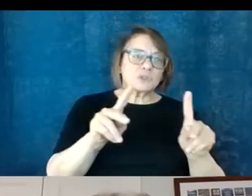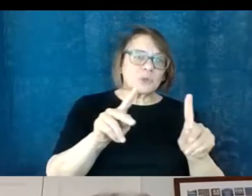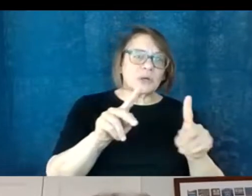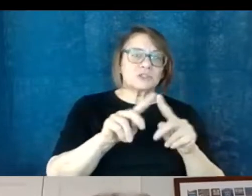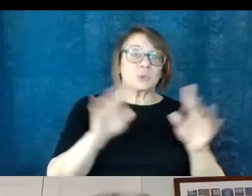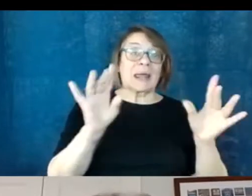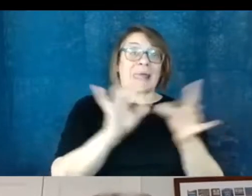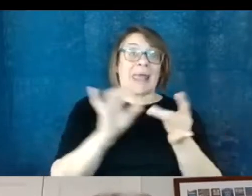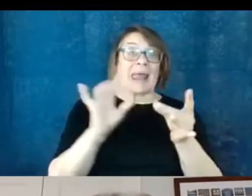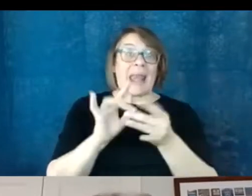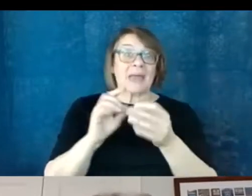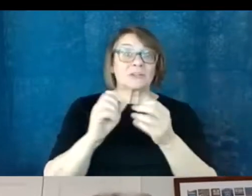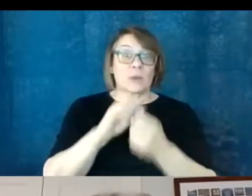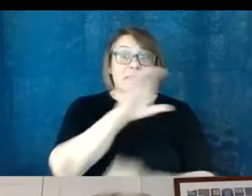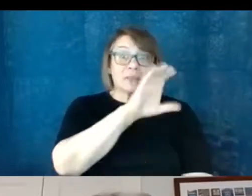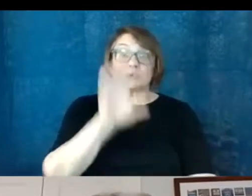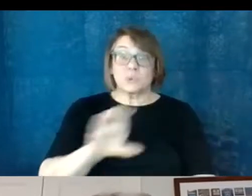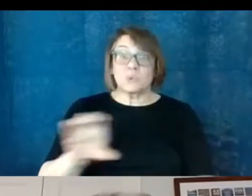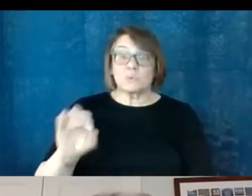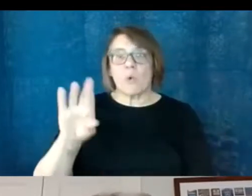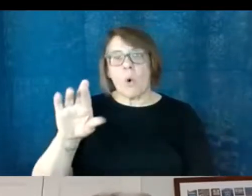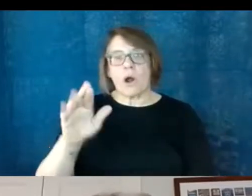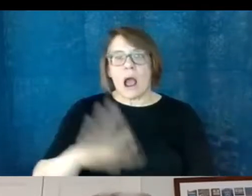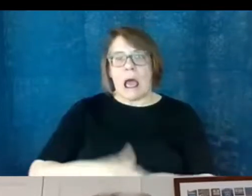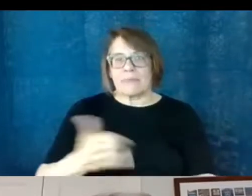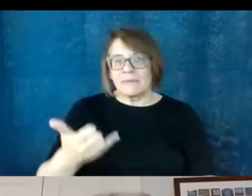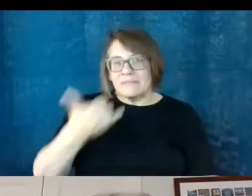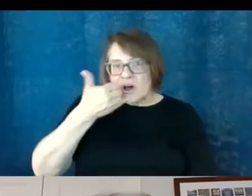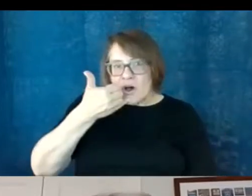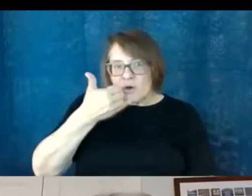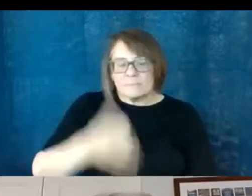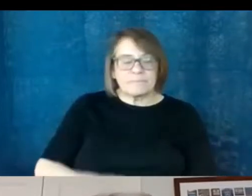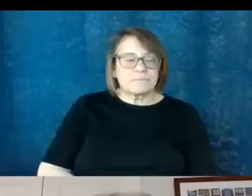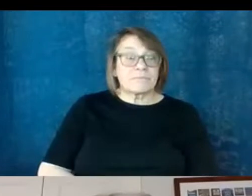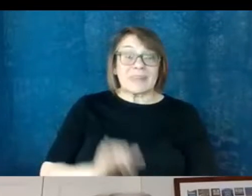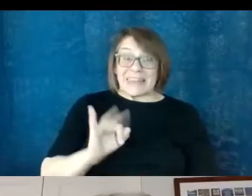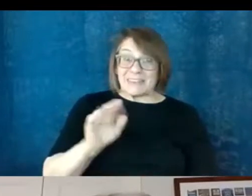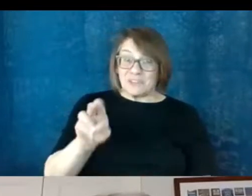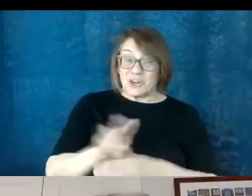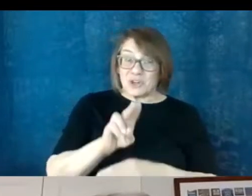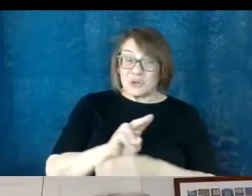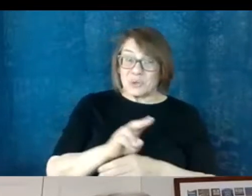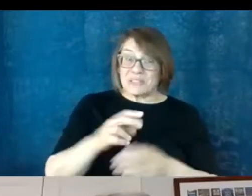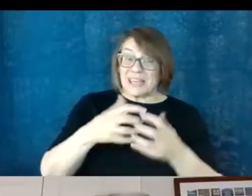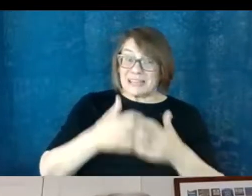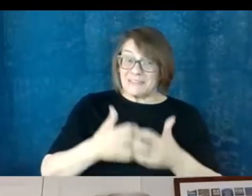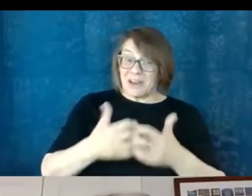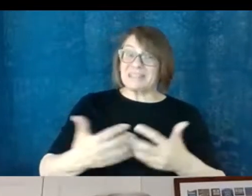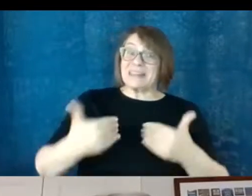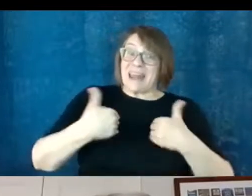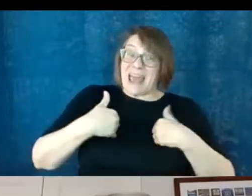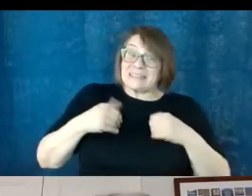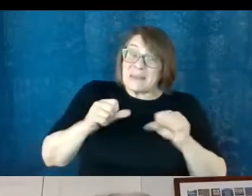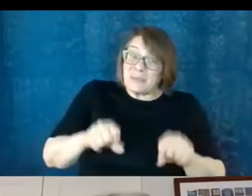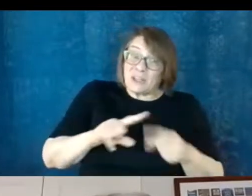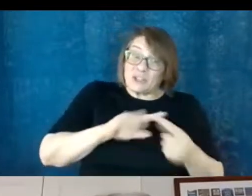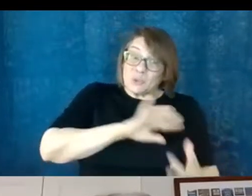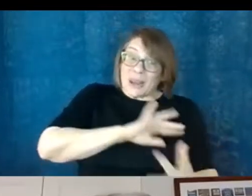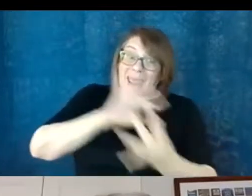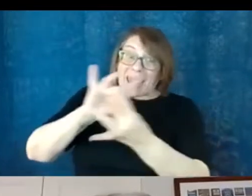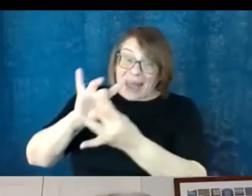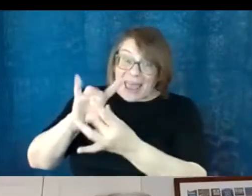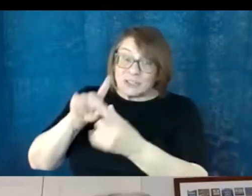connect over screens. If you are using a device that has the capability to connect to